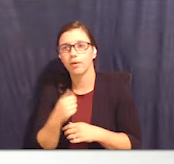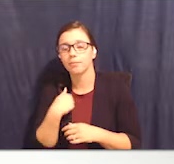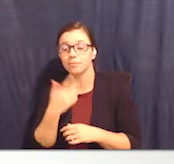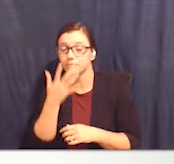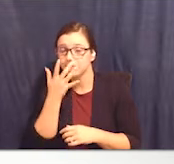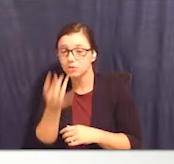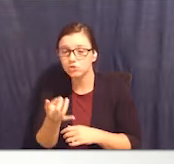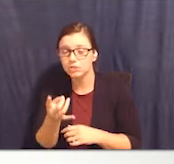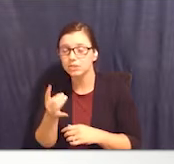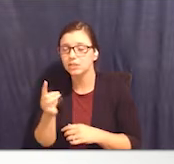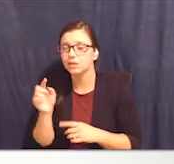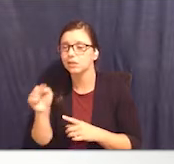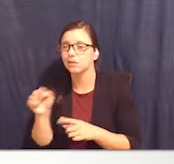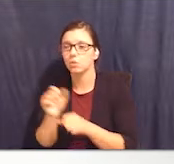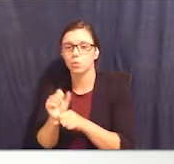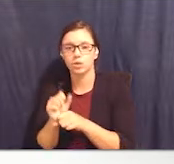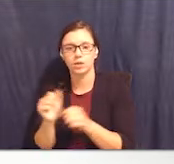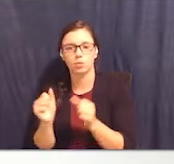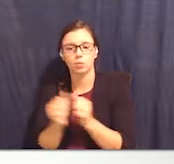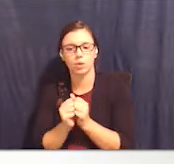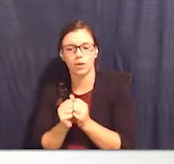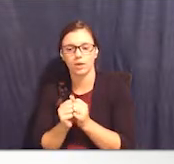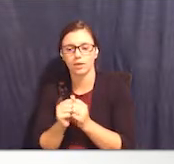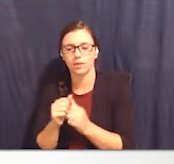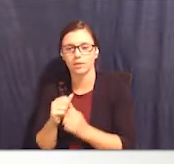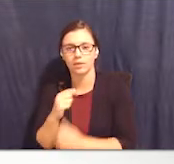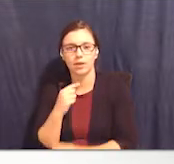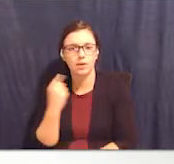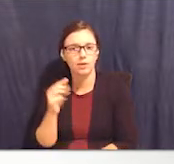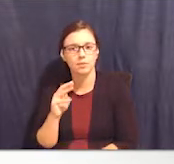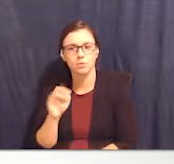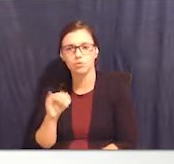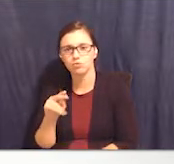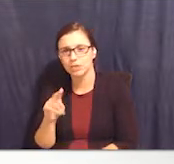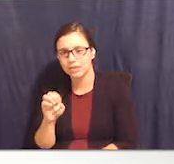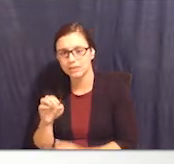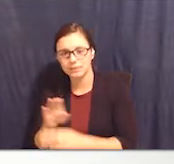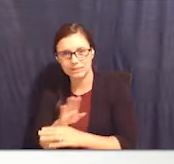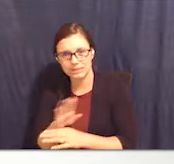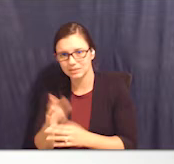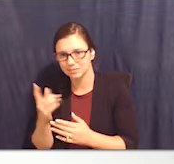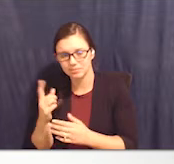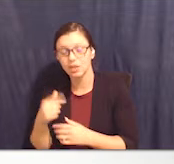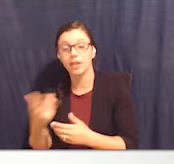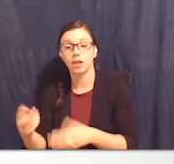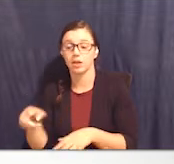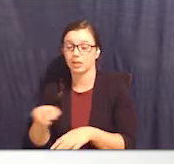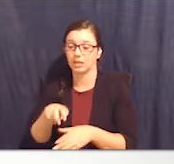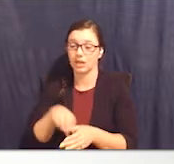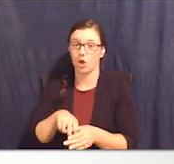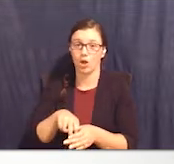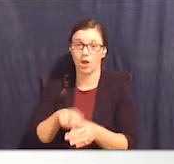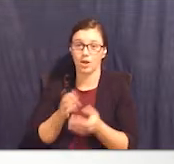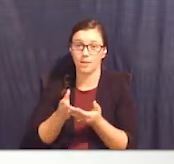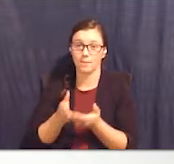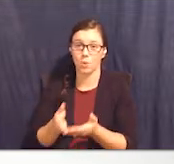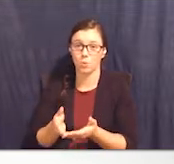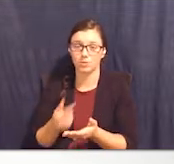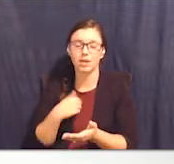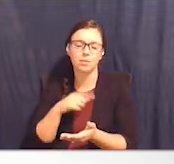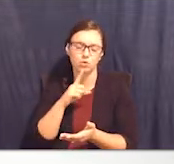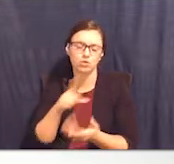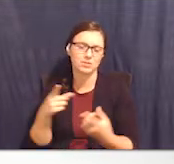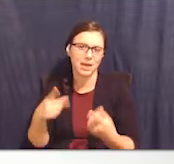of, okay, maybe this isn't the right career for me. I had a student that wanted to work in horticulture, and the minute he